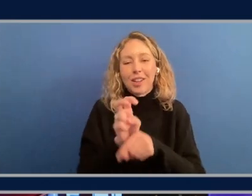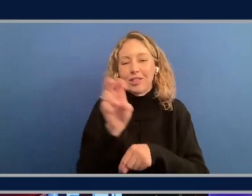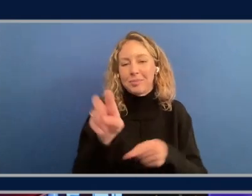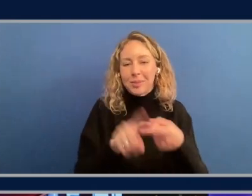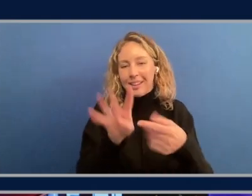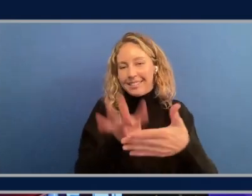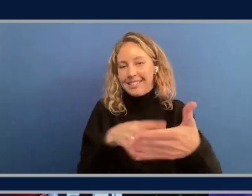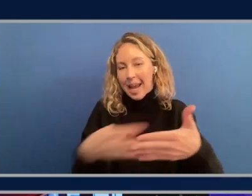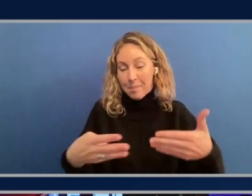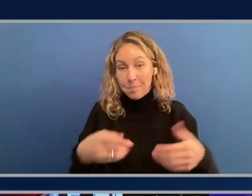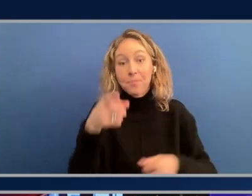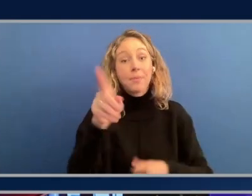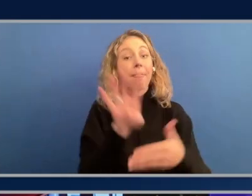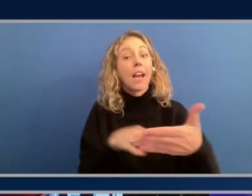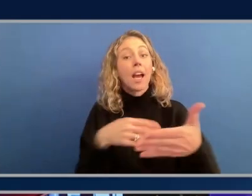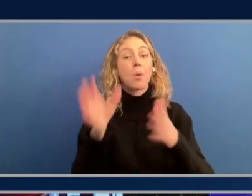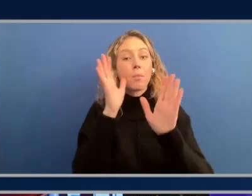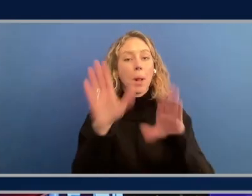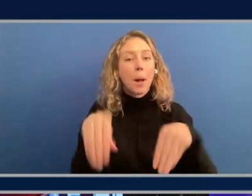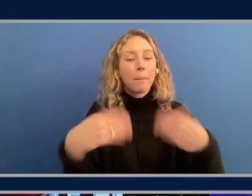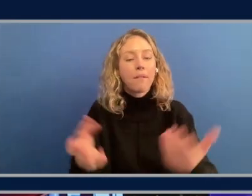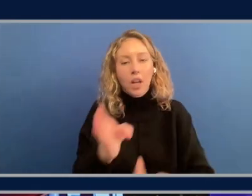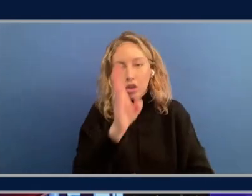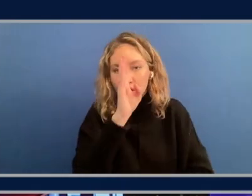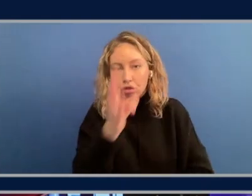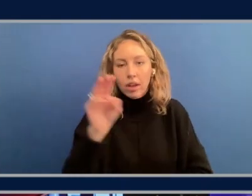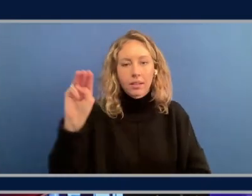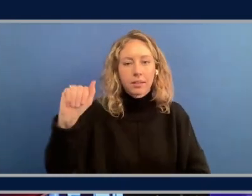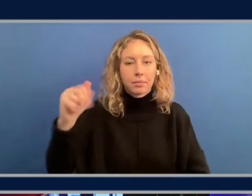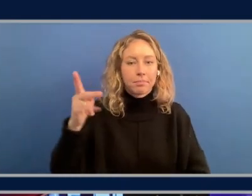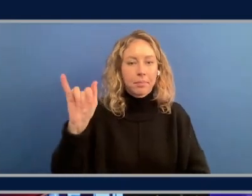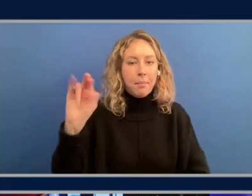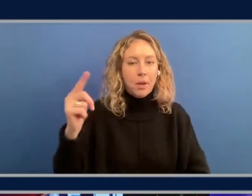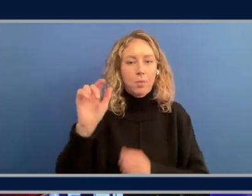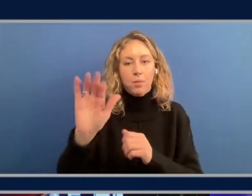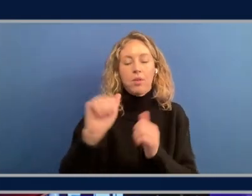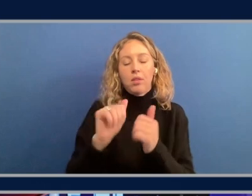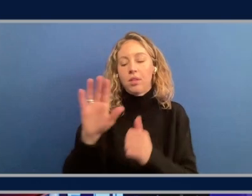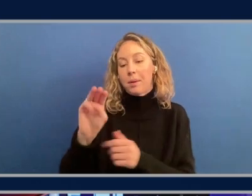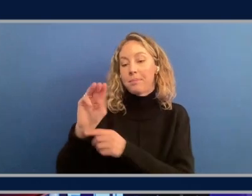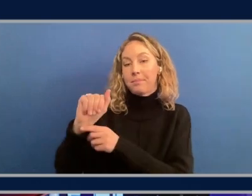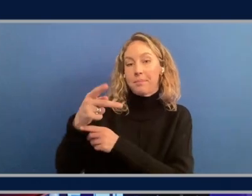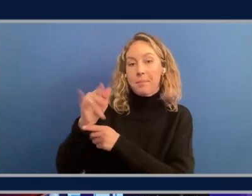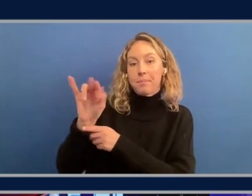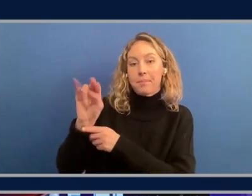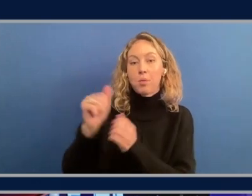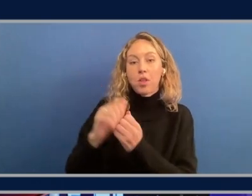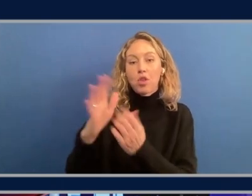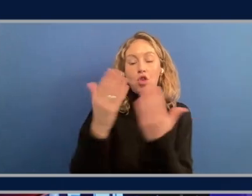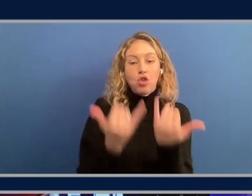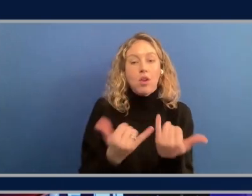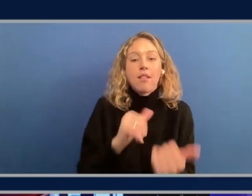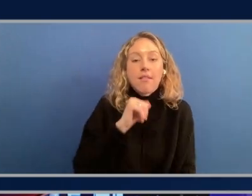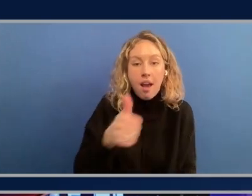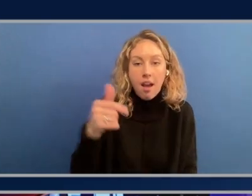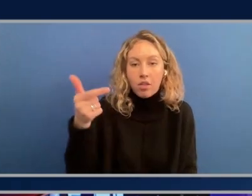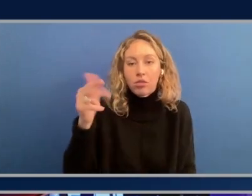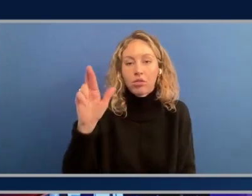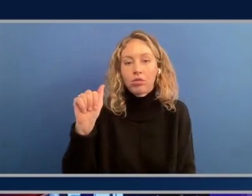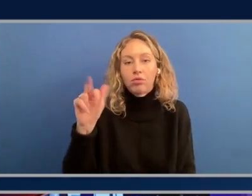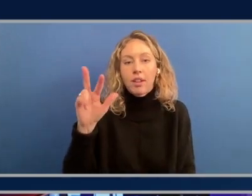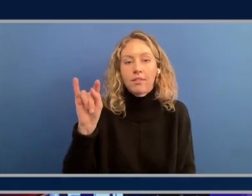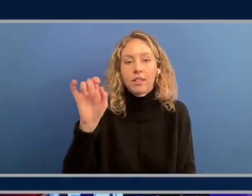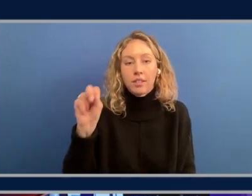is actually giving a direct mapping between what is your current non-Graviton instance and what is the comparable